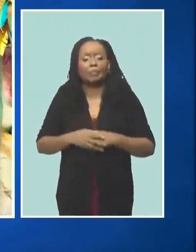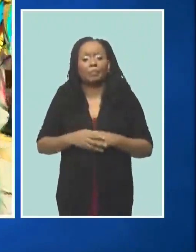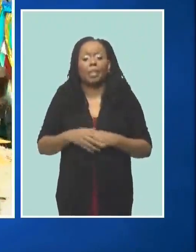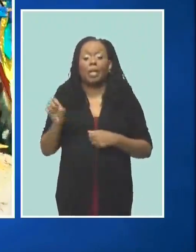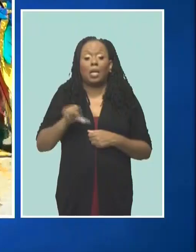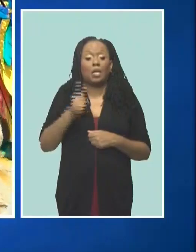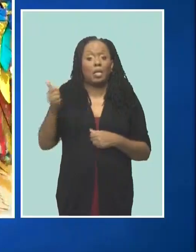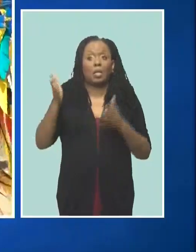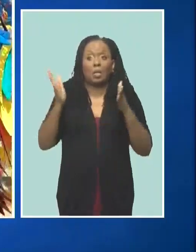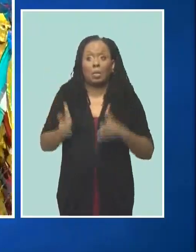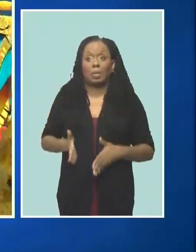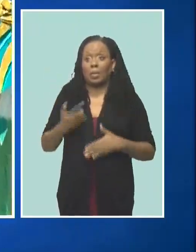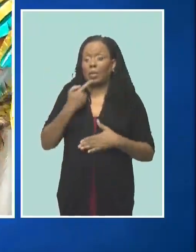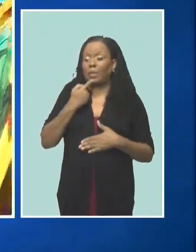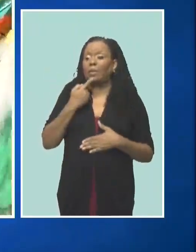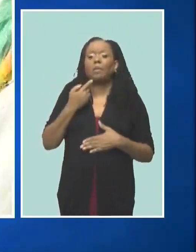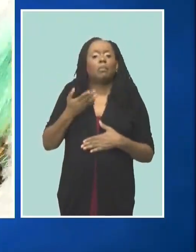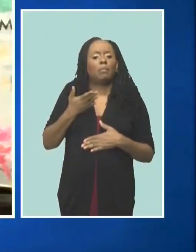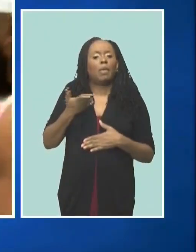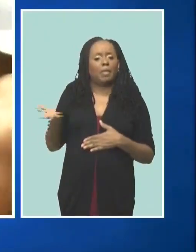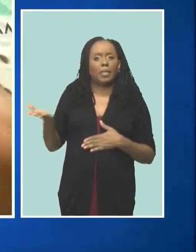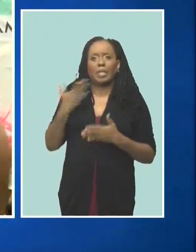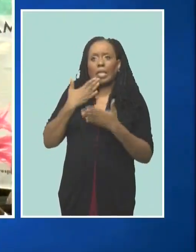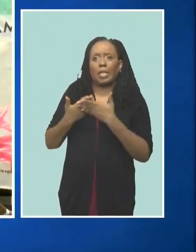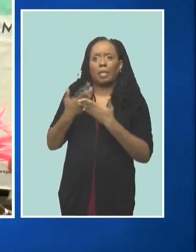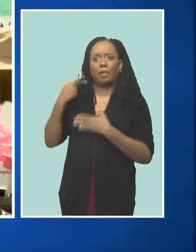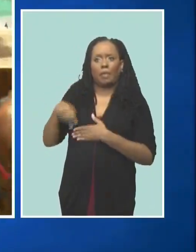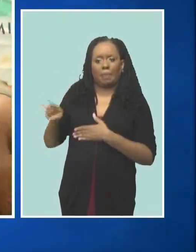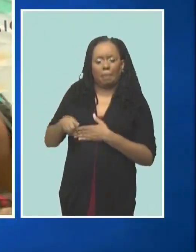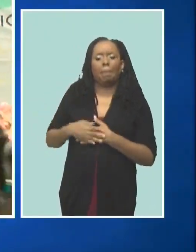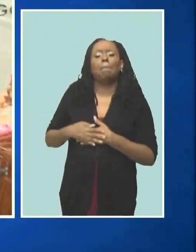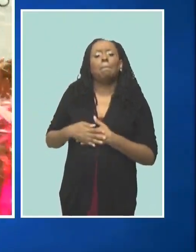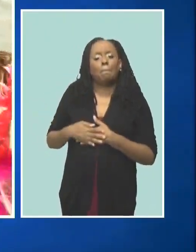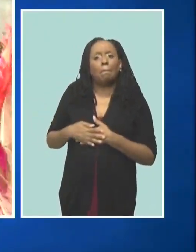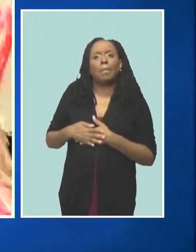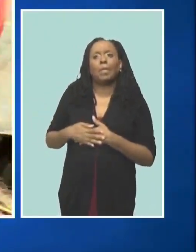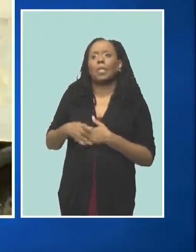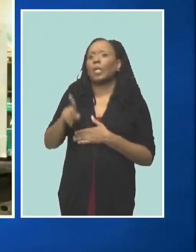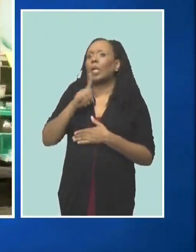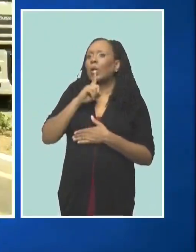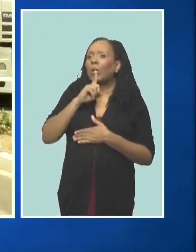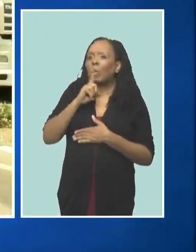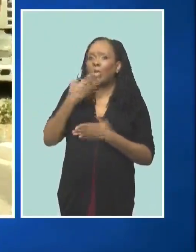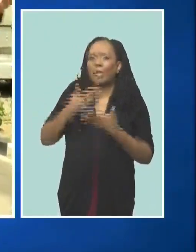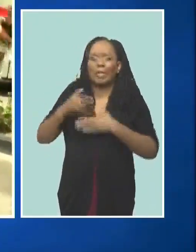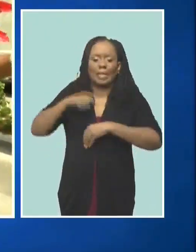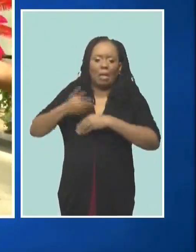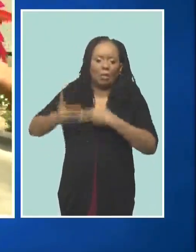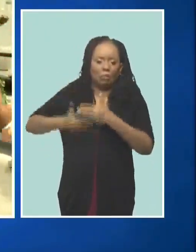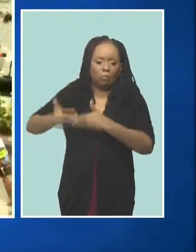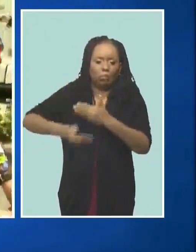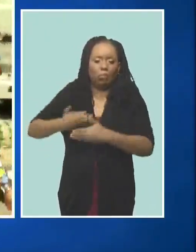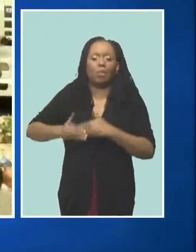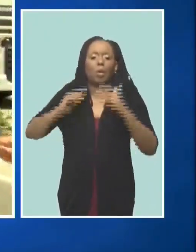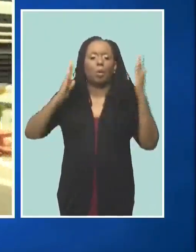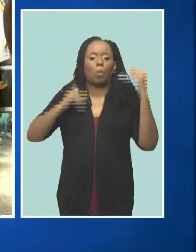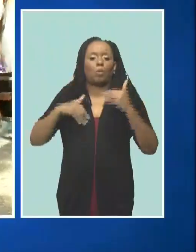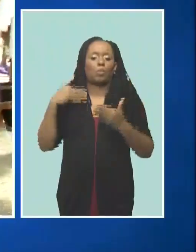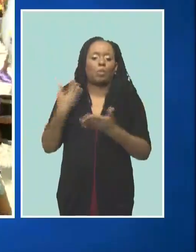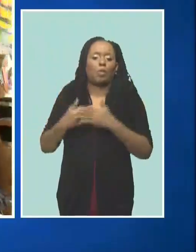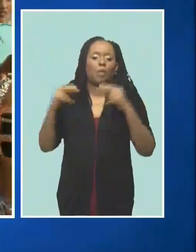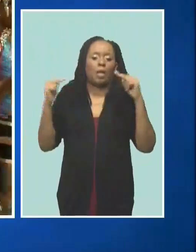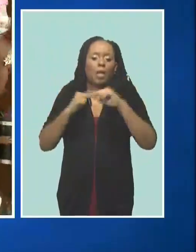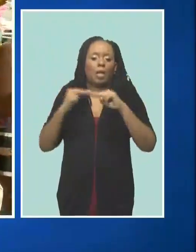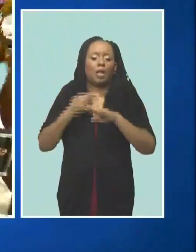Boxall, says things were going great for them. According to him, they were ahead of schedule and hoping to reach the Mighty Griner Highway